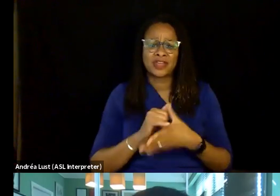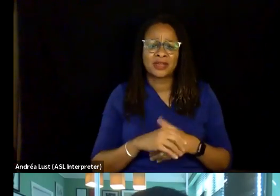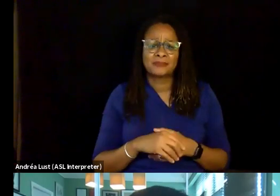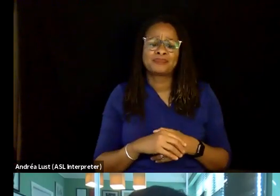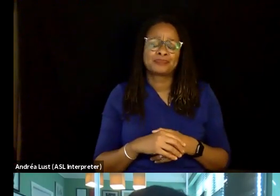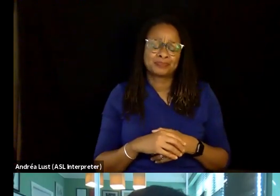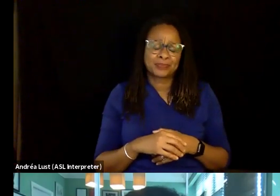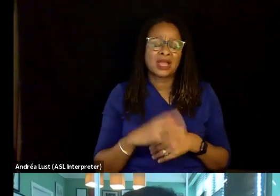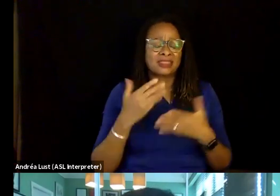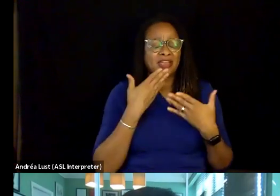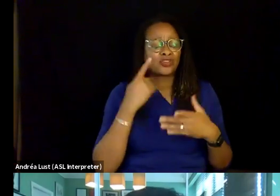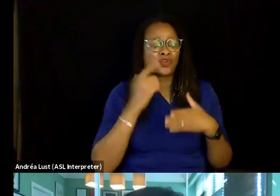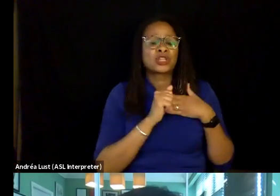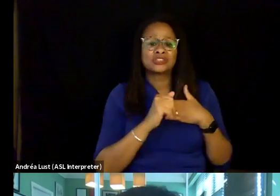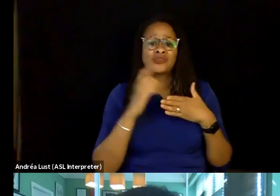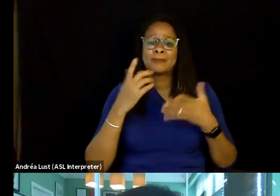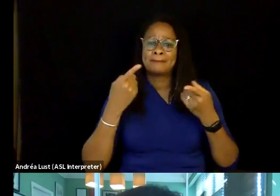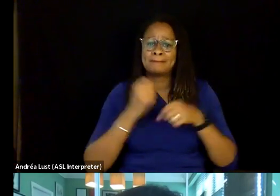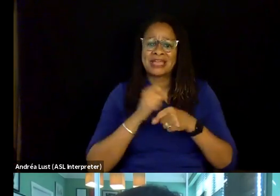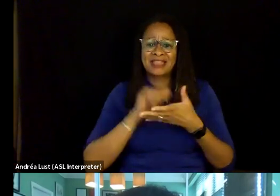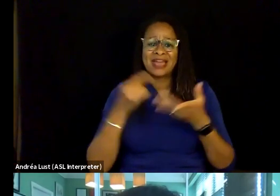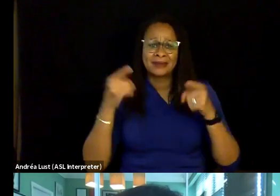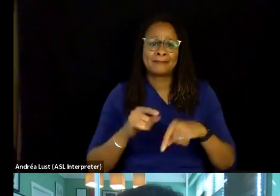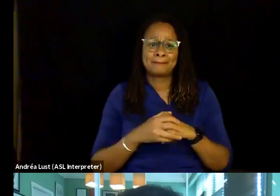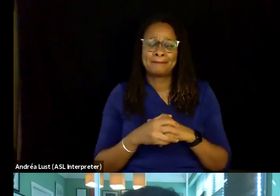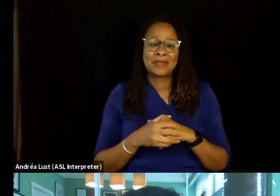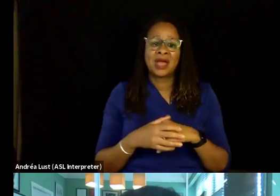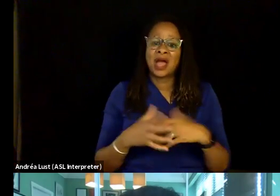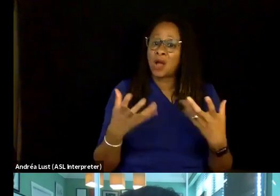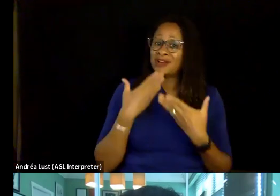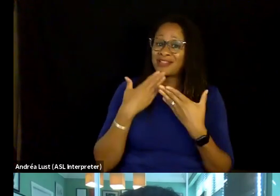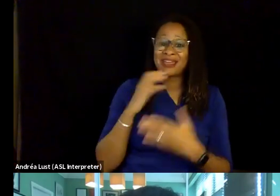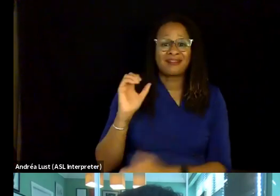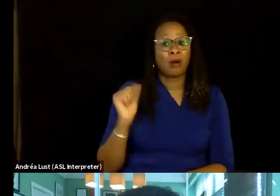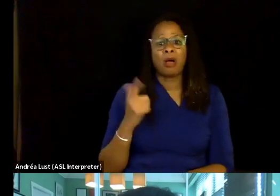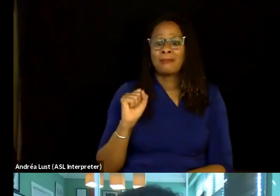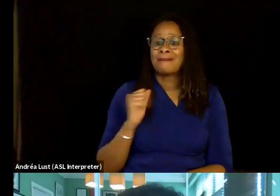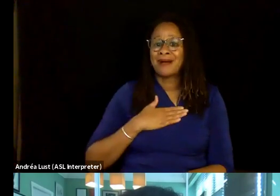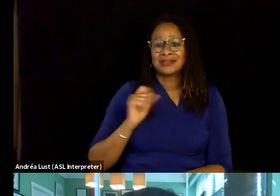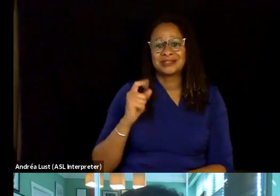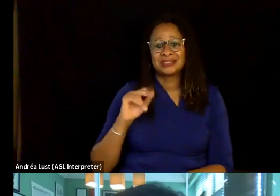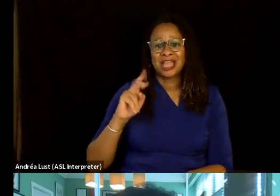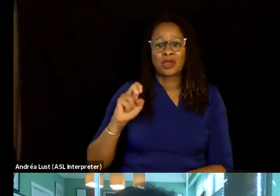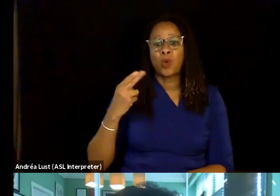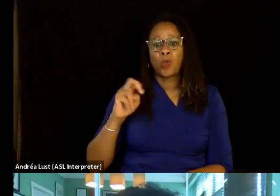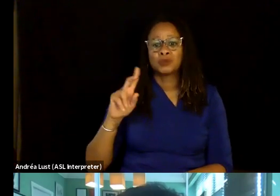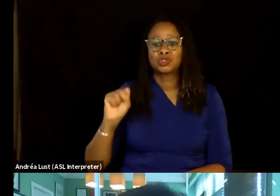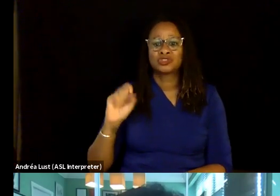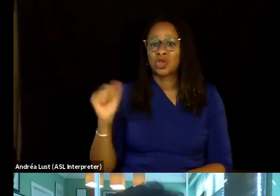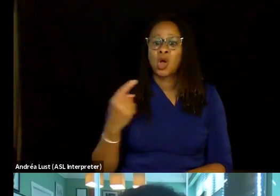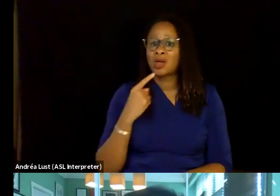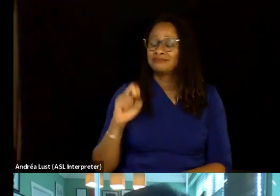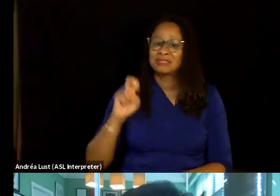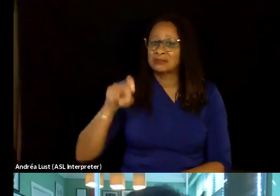leadership for making that happen. No, I also want to thank the stakeholders because they were really amazing. I mean, they stepped up and said yes, we should do